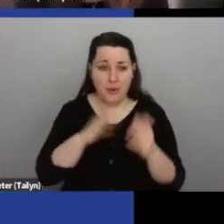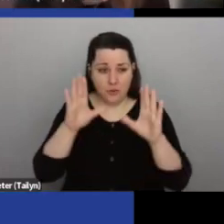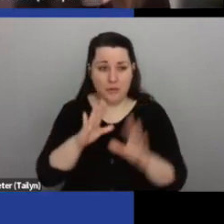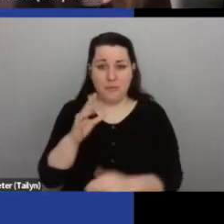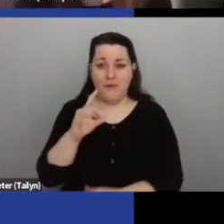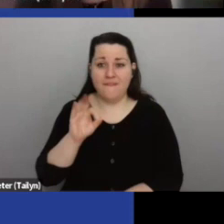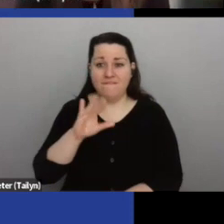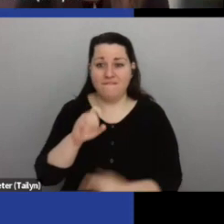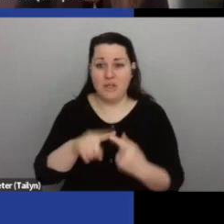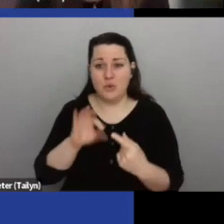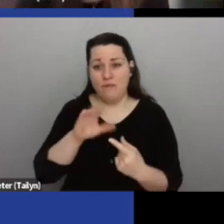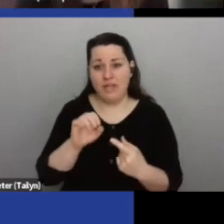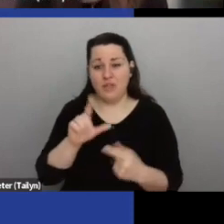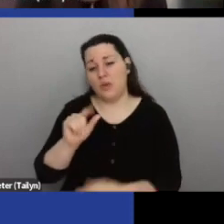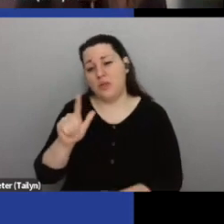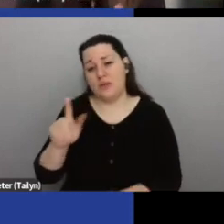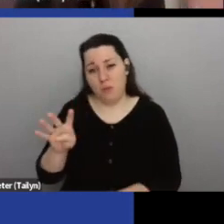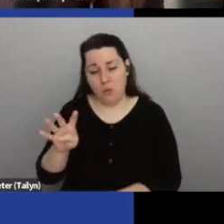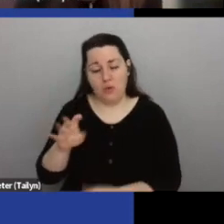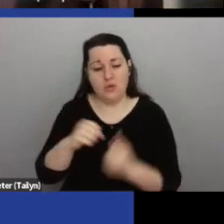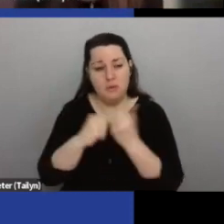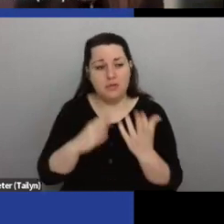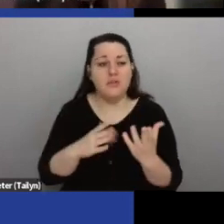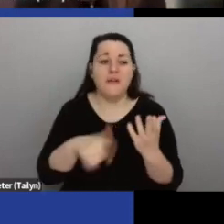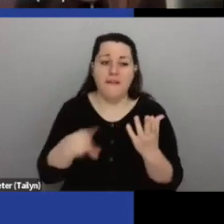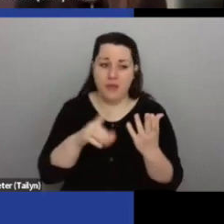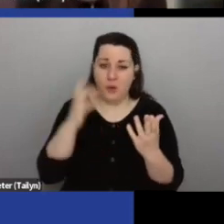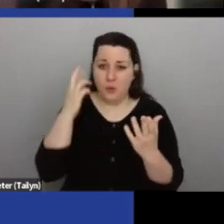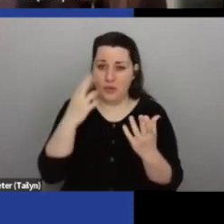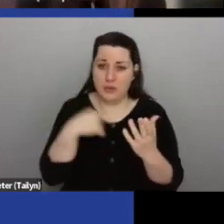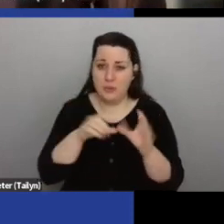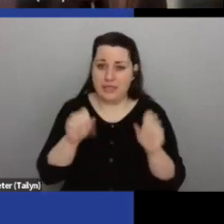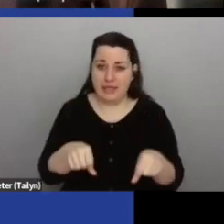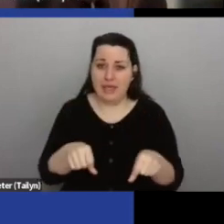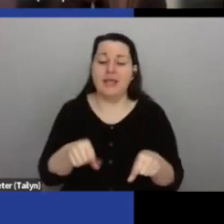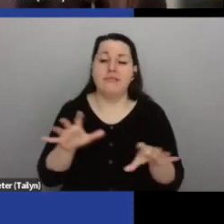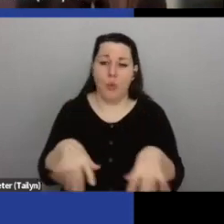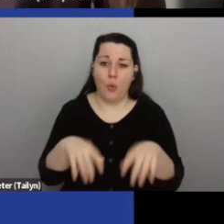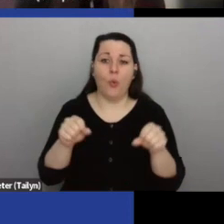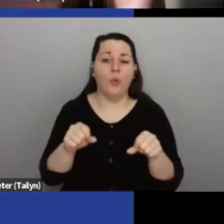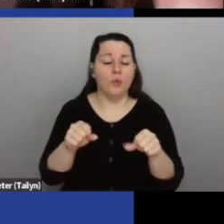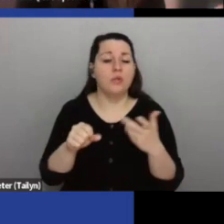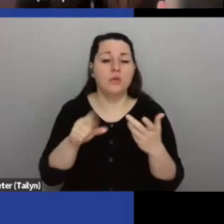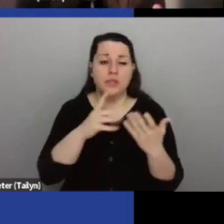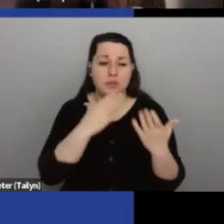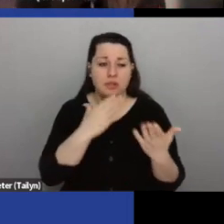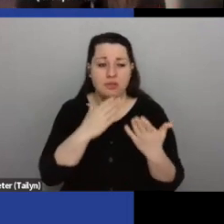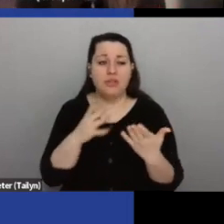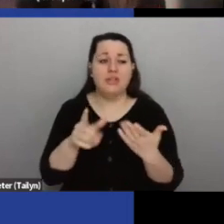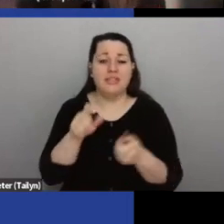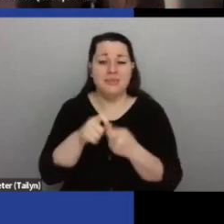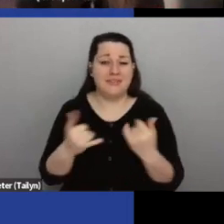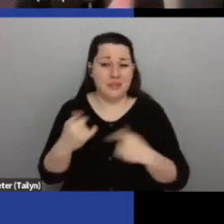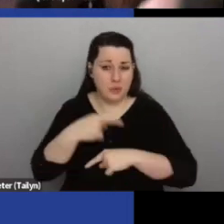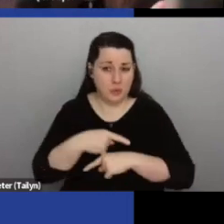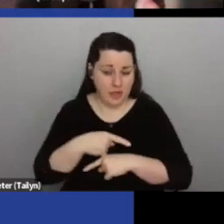Face2Face 2024 sponsors. They are the reason that we are able to do this. We're so grateful to them. Specifically, today's